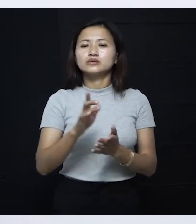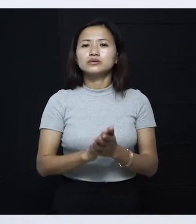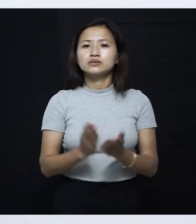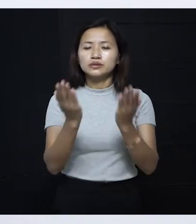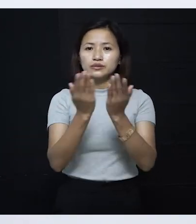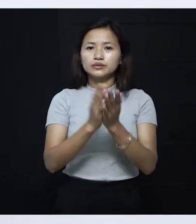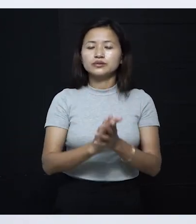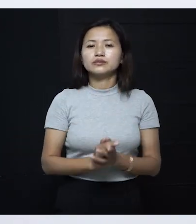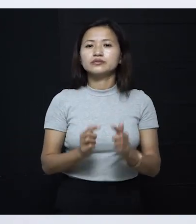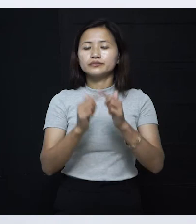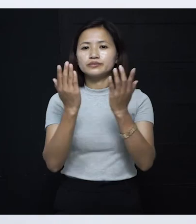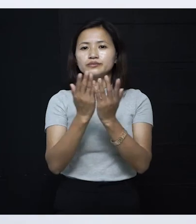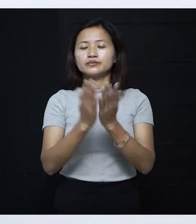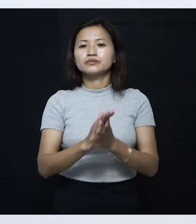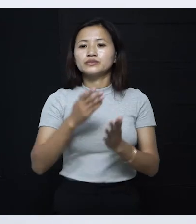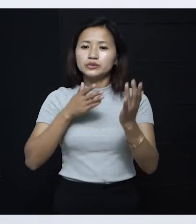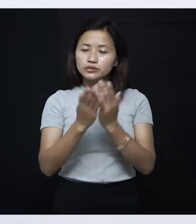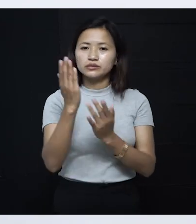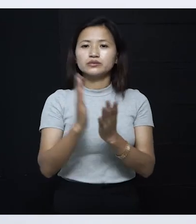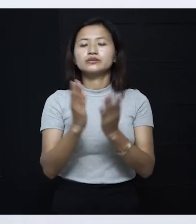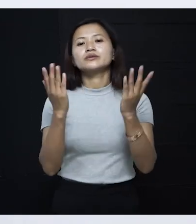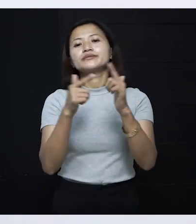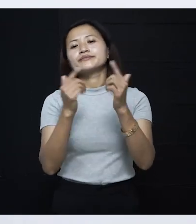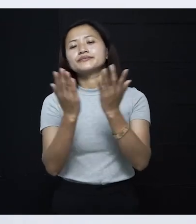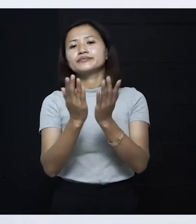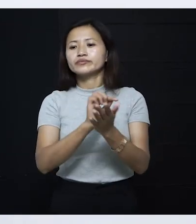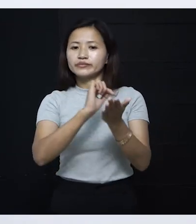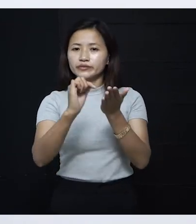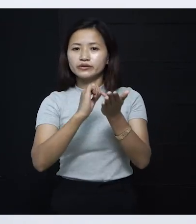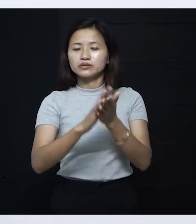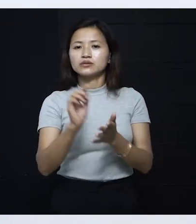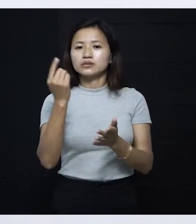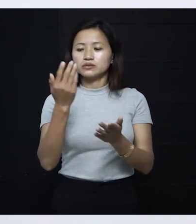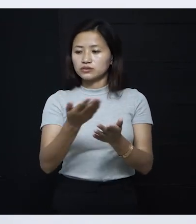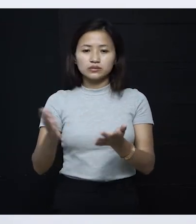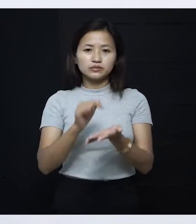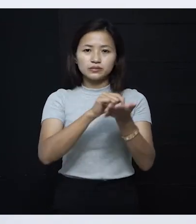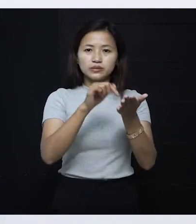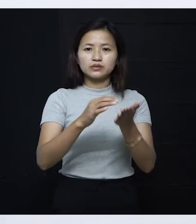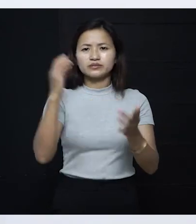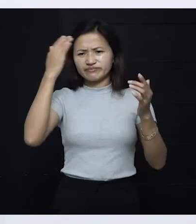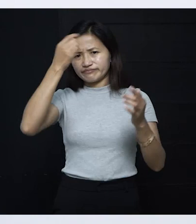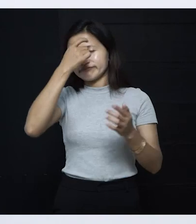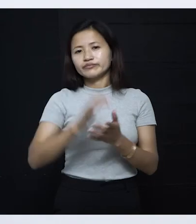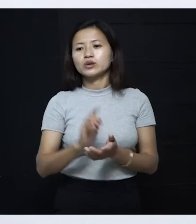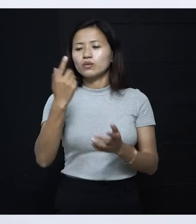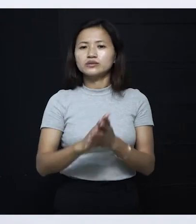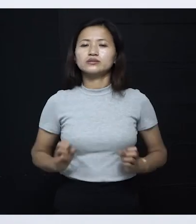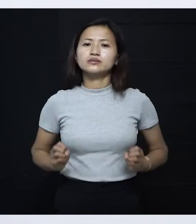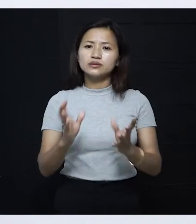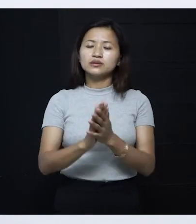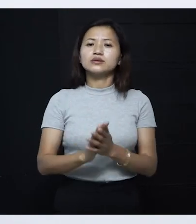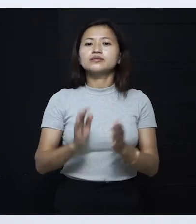you read the textbook. Please go to your textbook, underline those points that you have doubts on, and once school